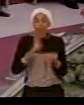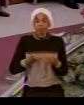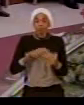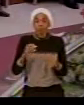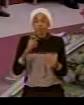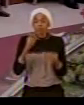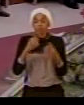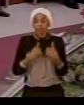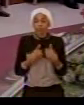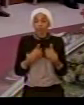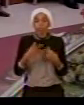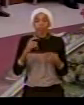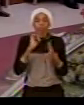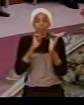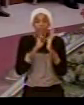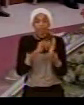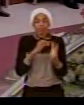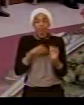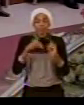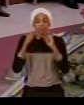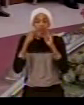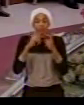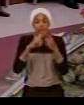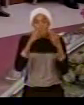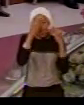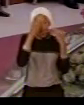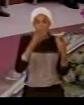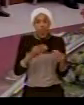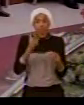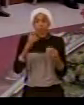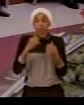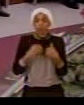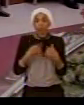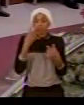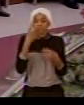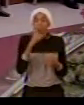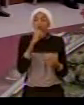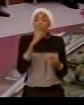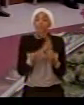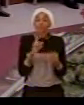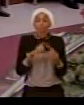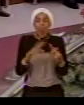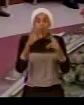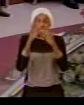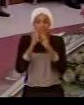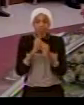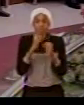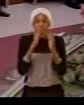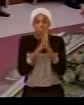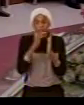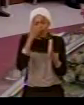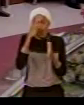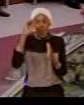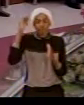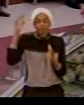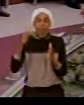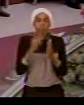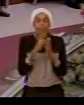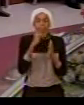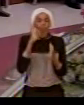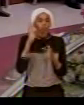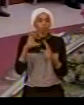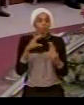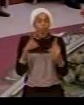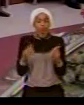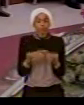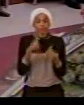example, an instruction to obey, a promise to claim. Pray for grace that you will do as